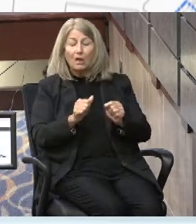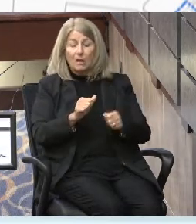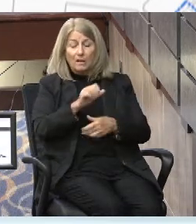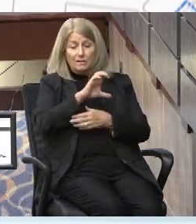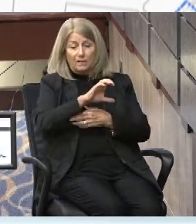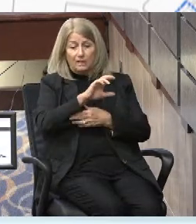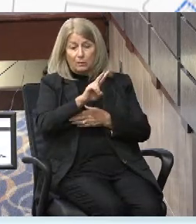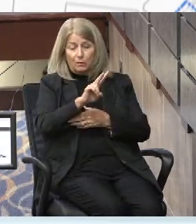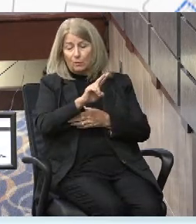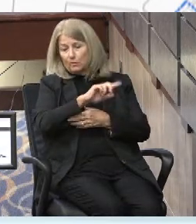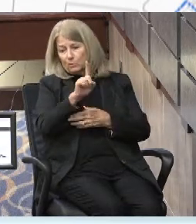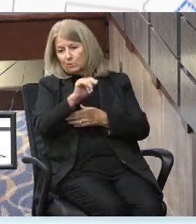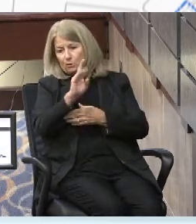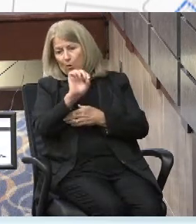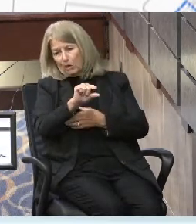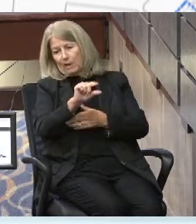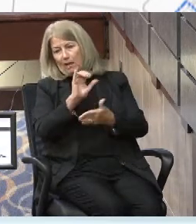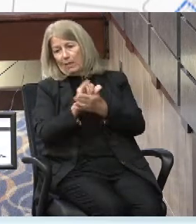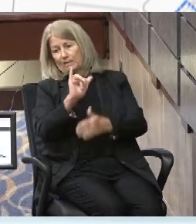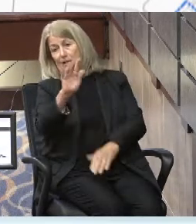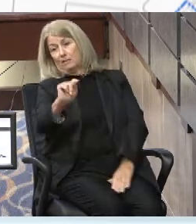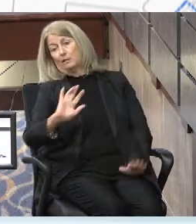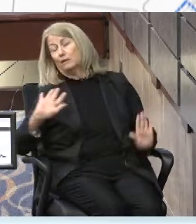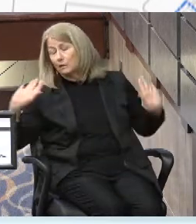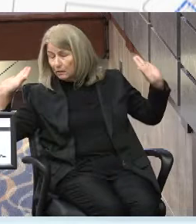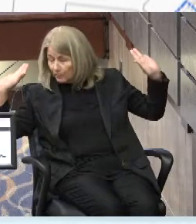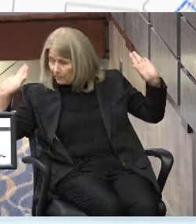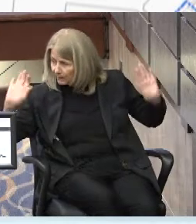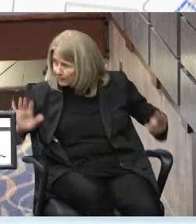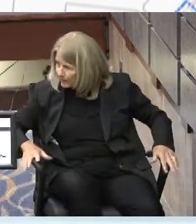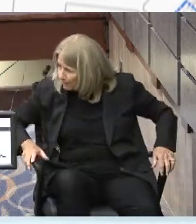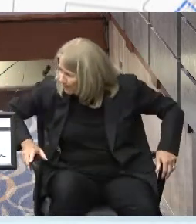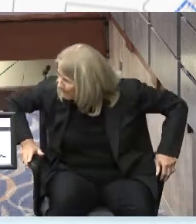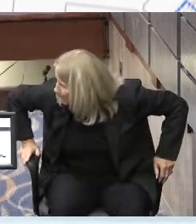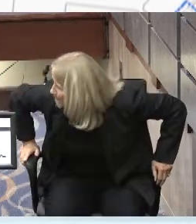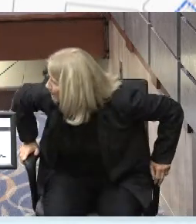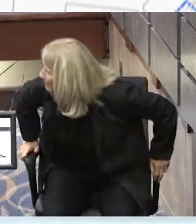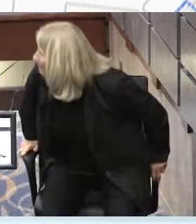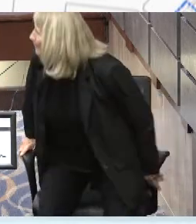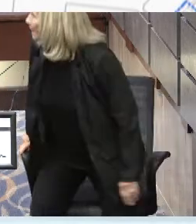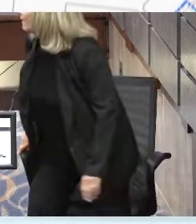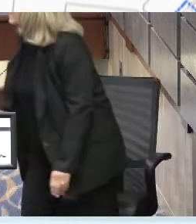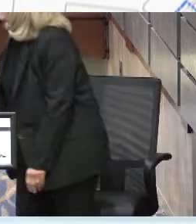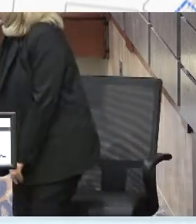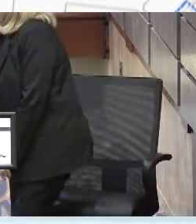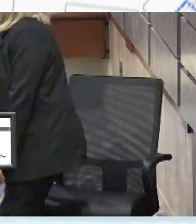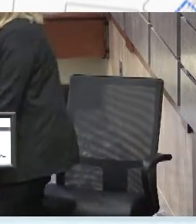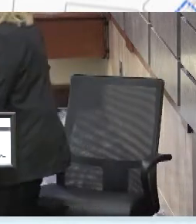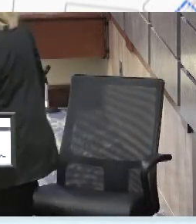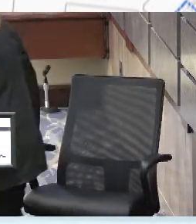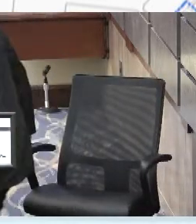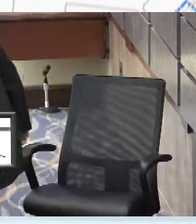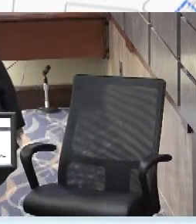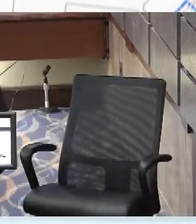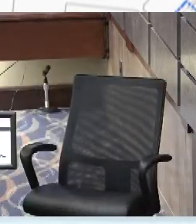that is it. I thought there was another one. Well done. Let's keep going. Are there any questions for staff?